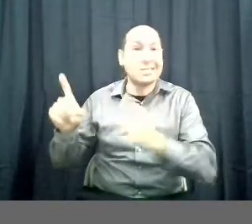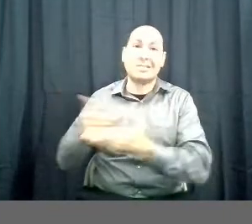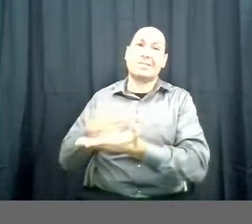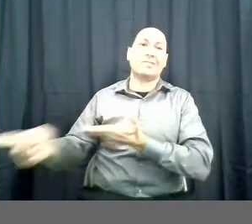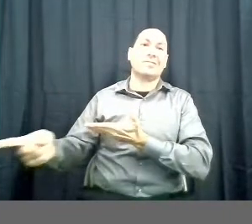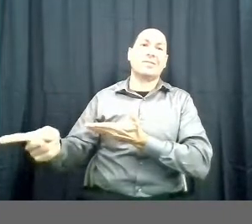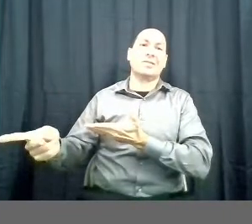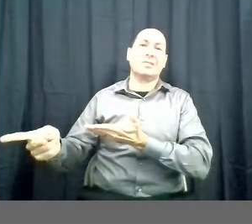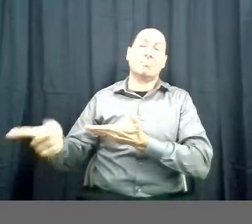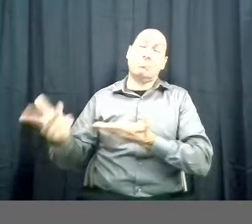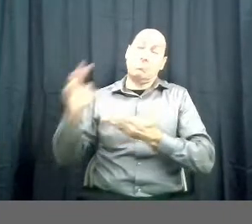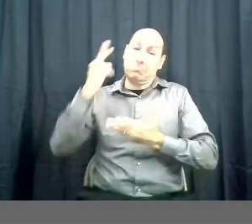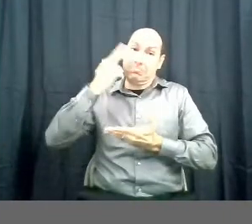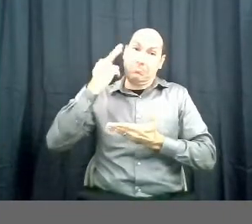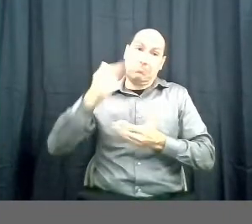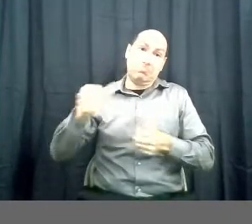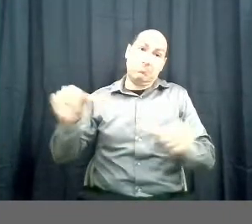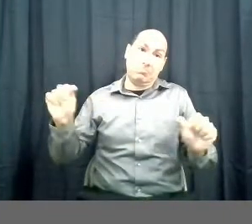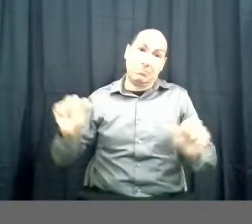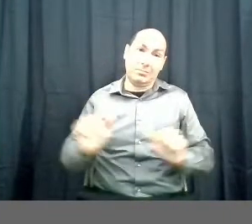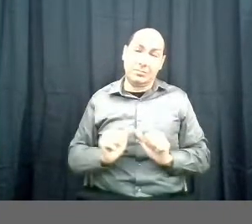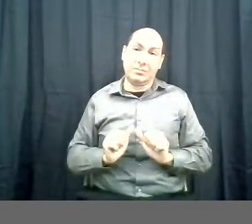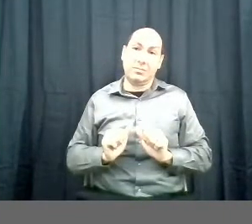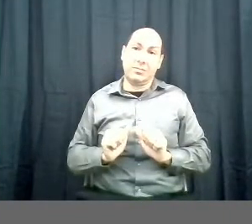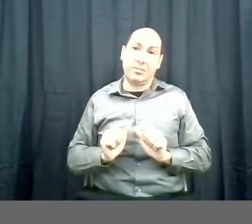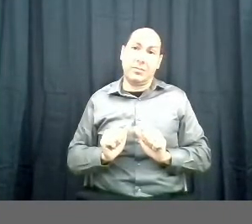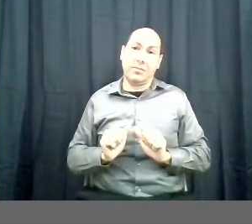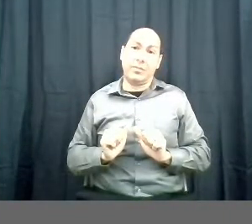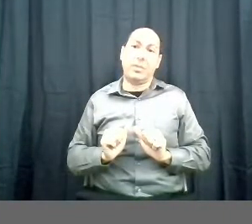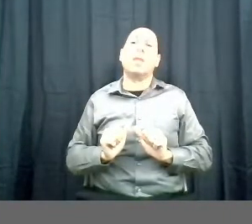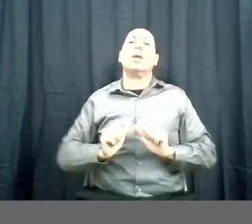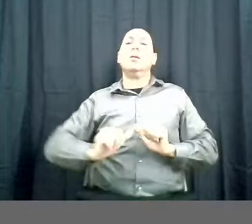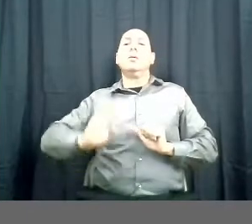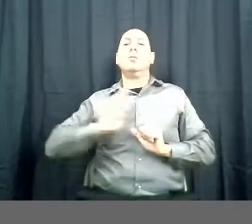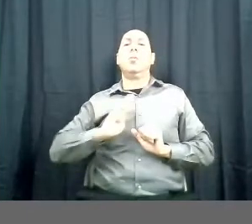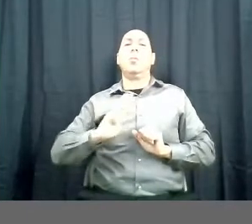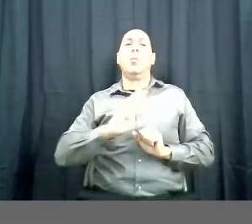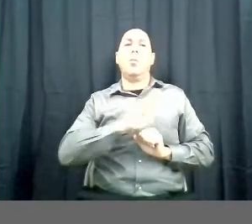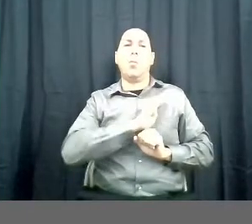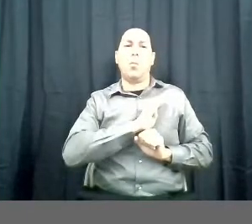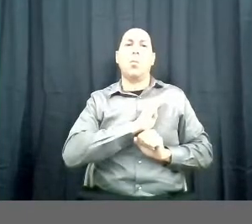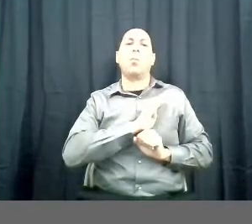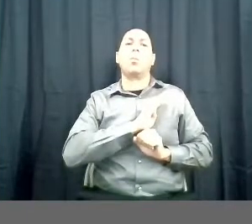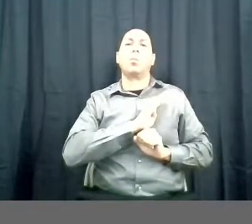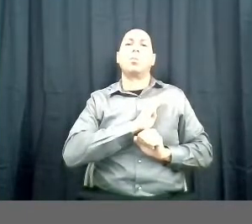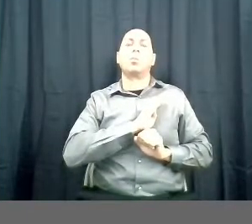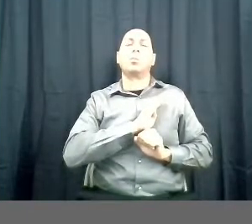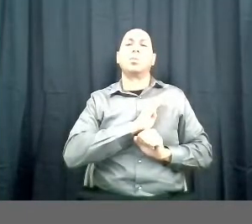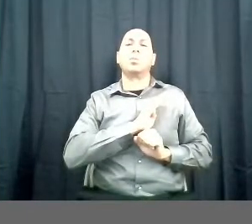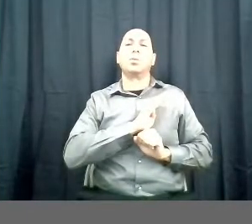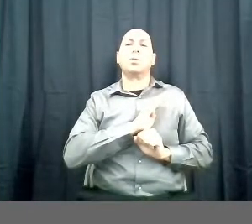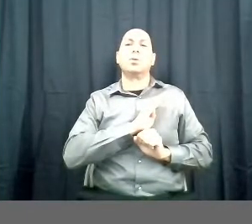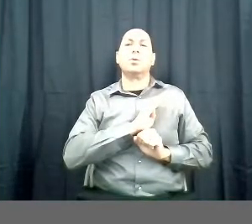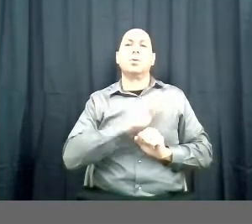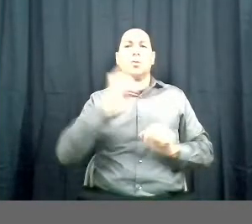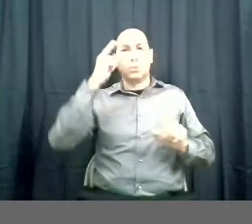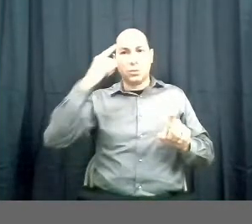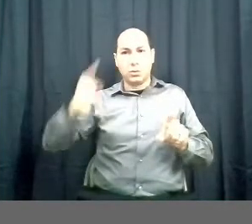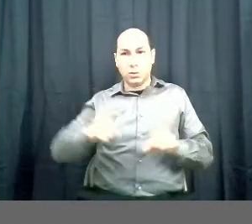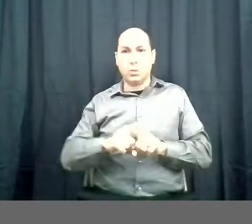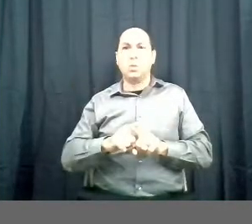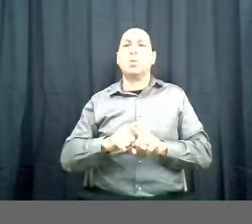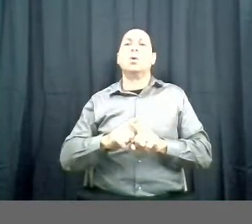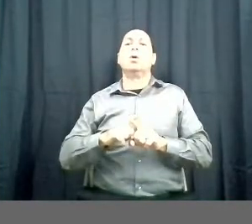then the board is authorizing to proceed with the filing of an amended plan